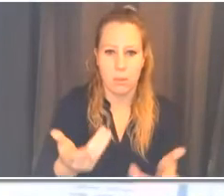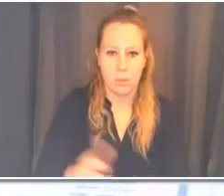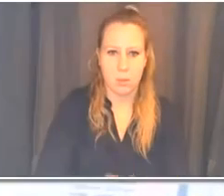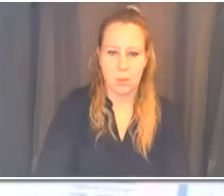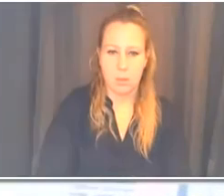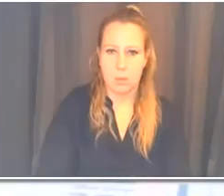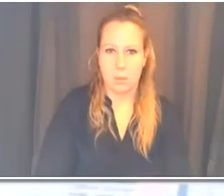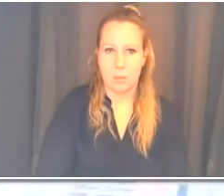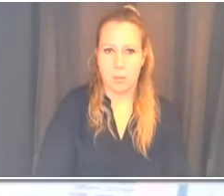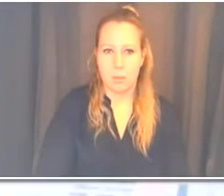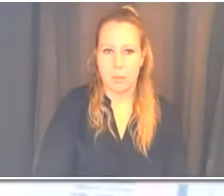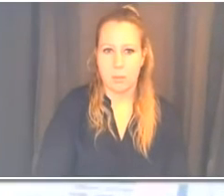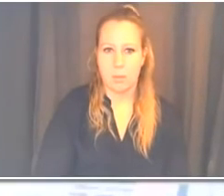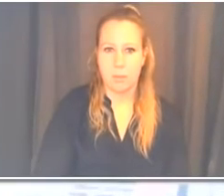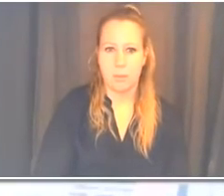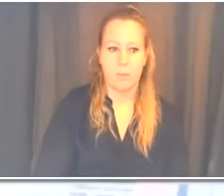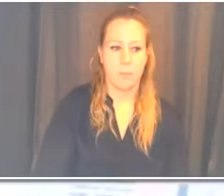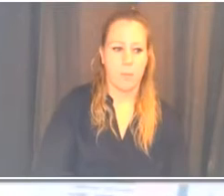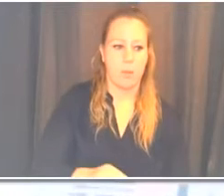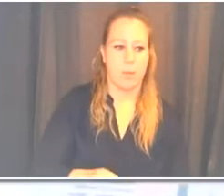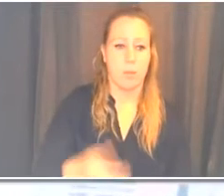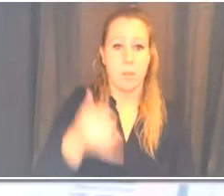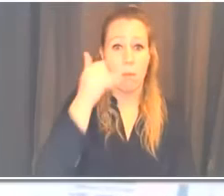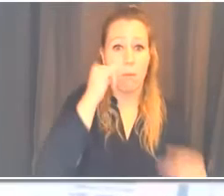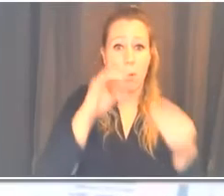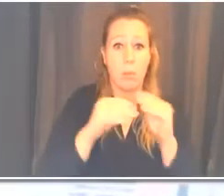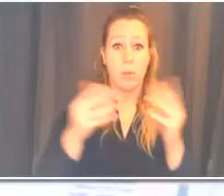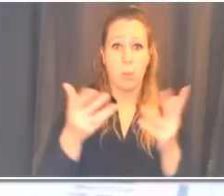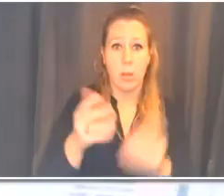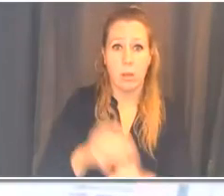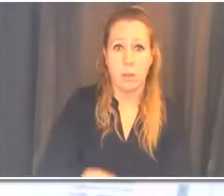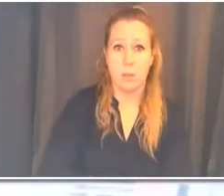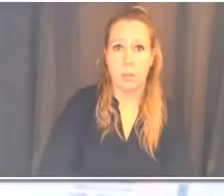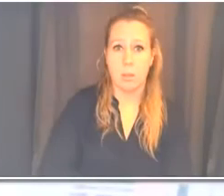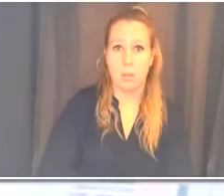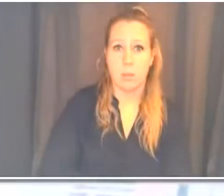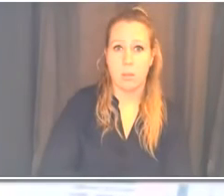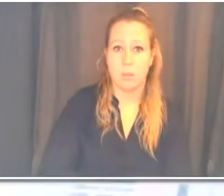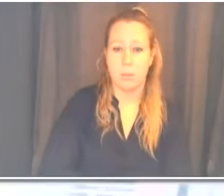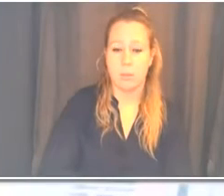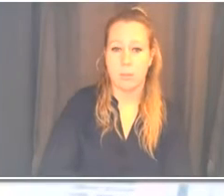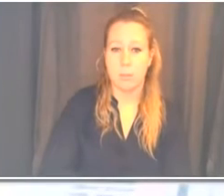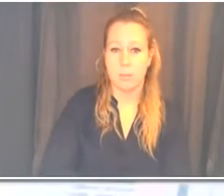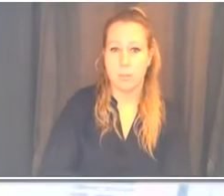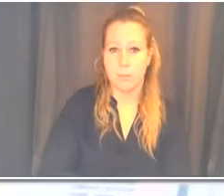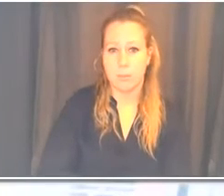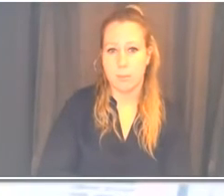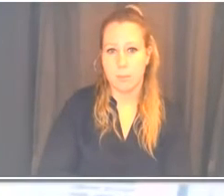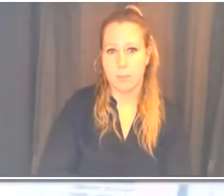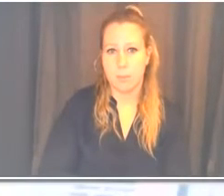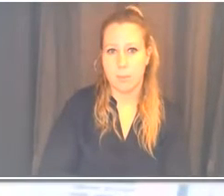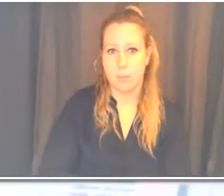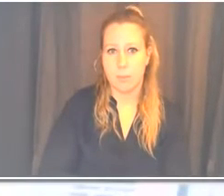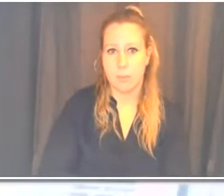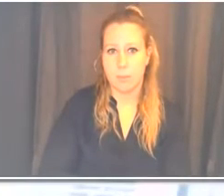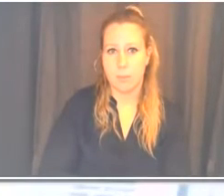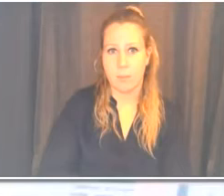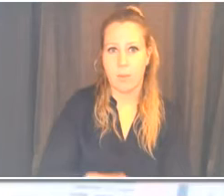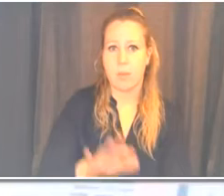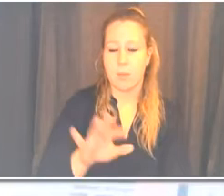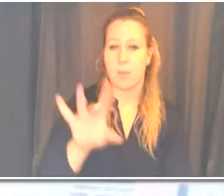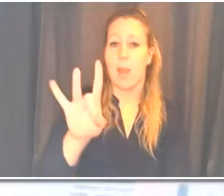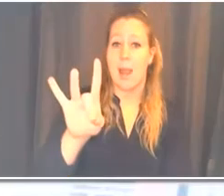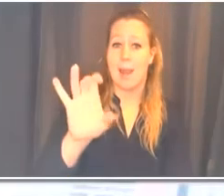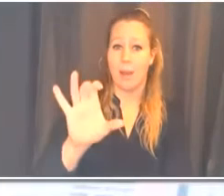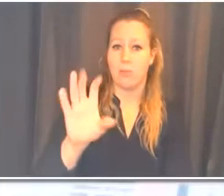4673 and if I may have just an extra moment I just wanted to ask uh during this time are video